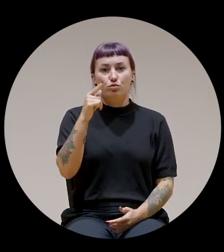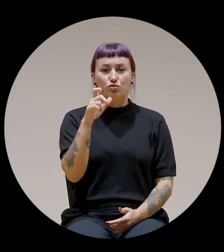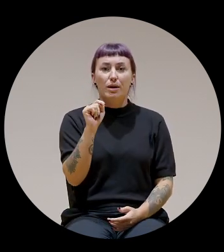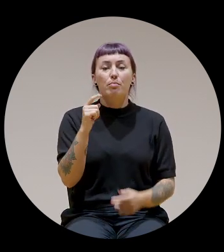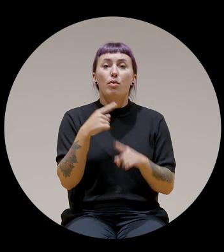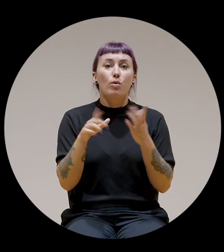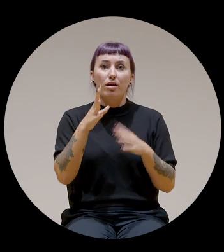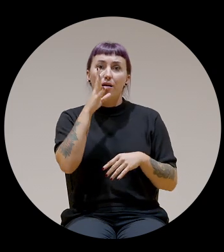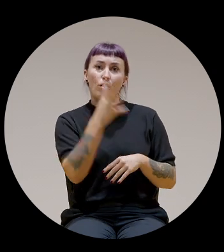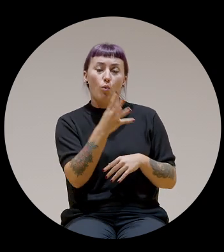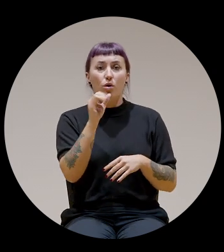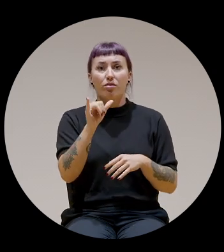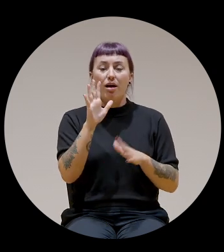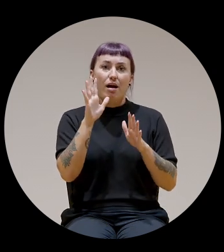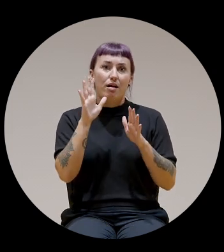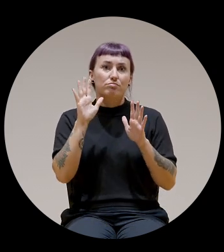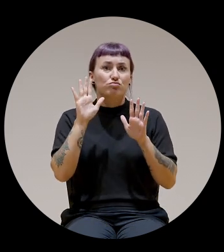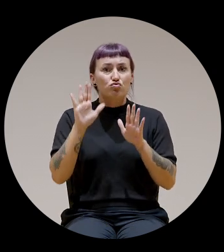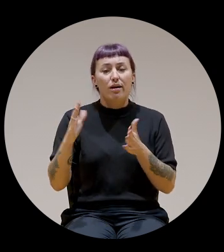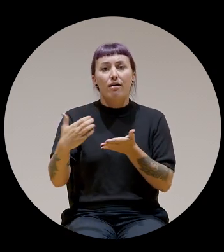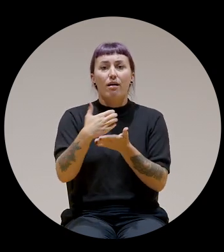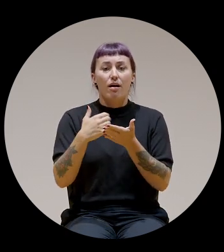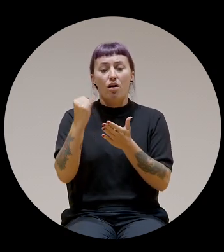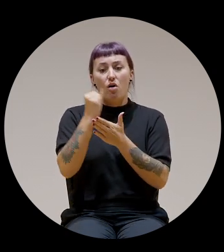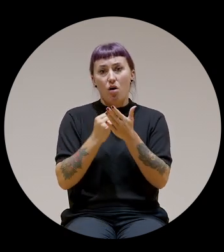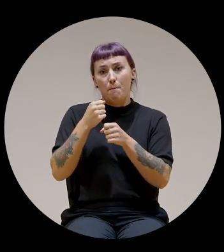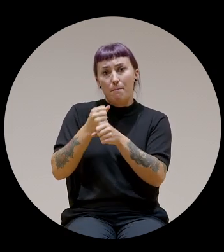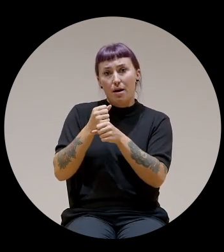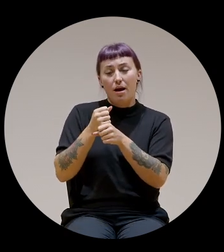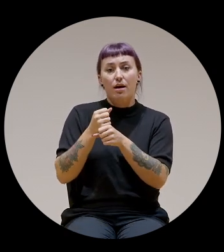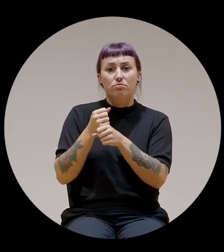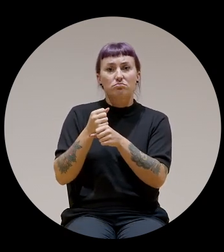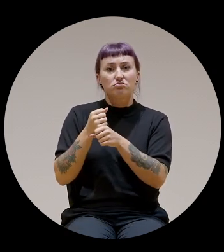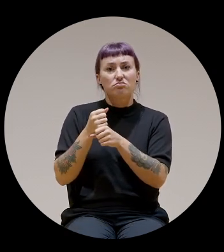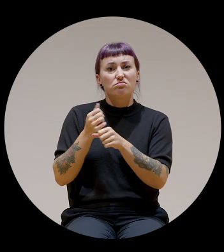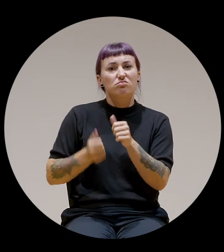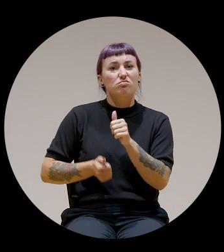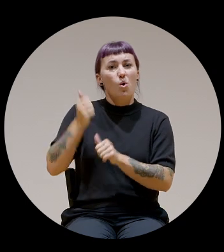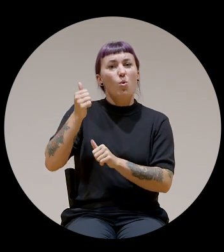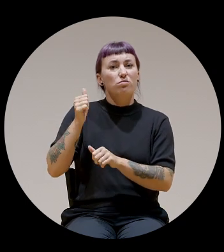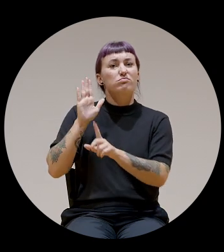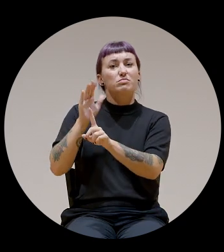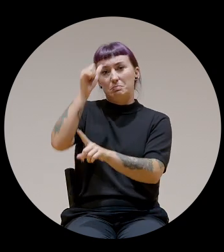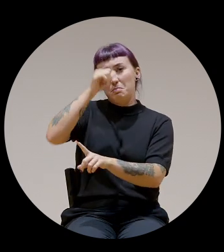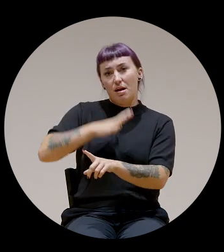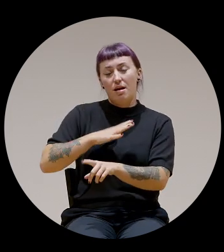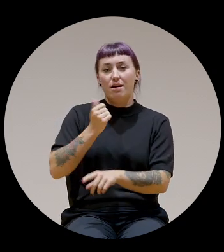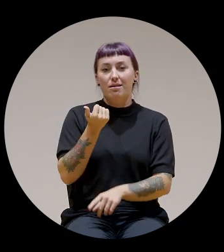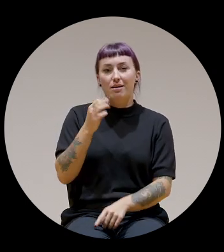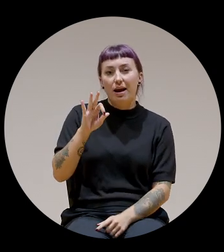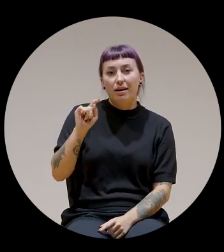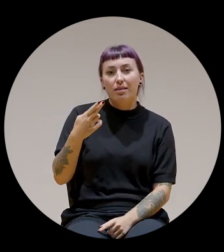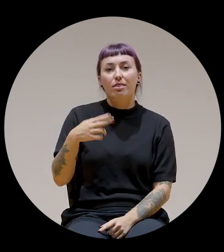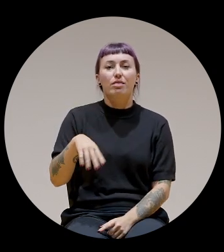their great collection of art made by predominantly by men, predominantly in the 19th and